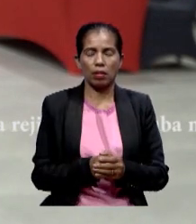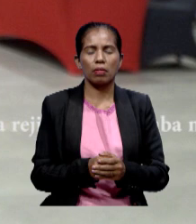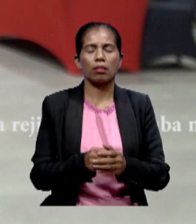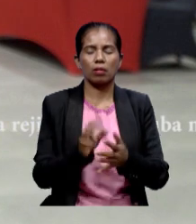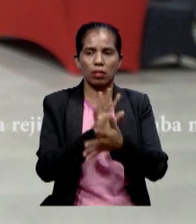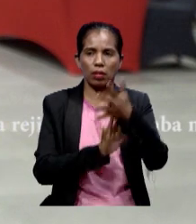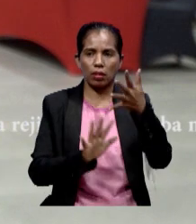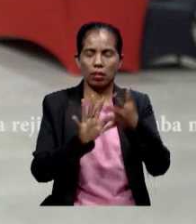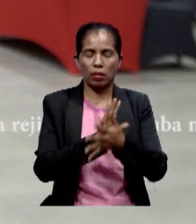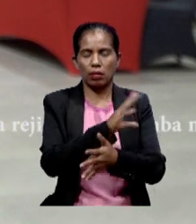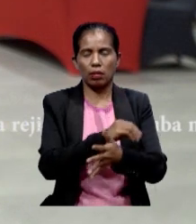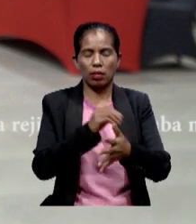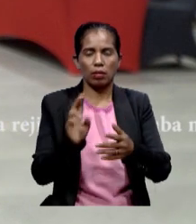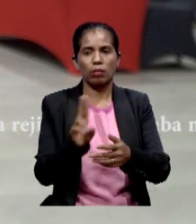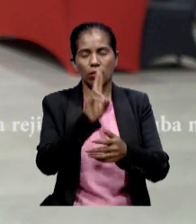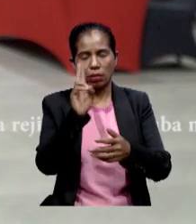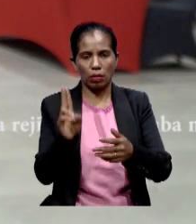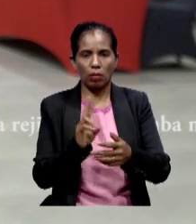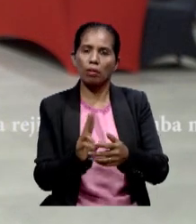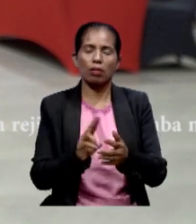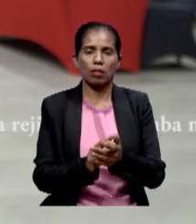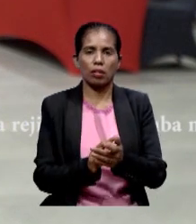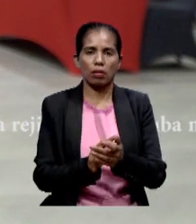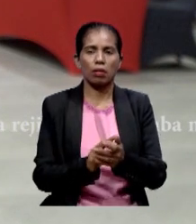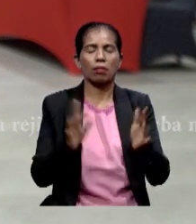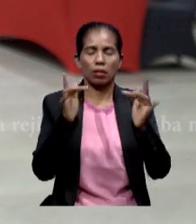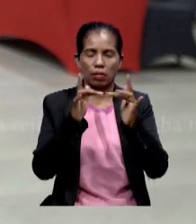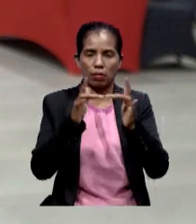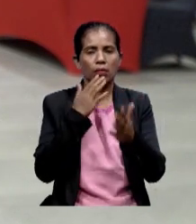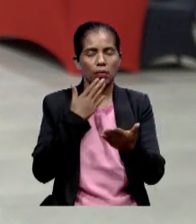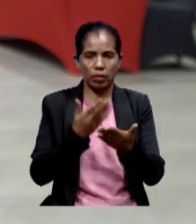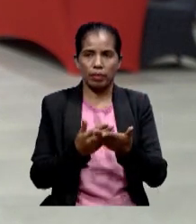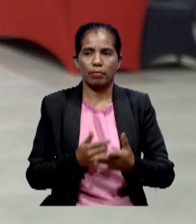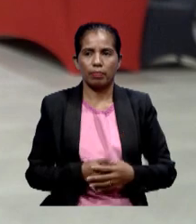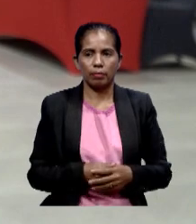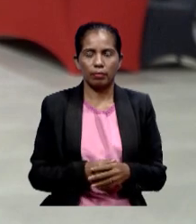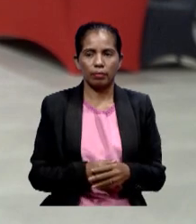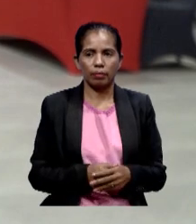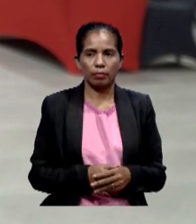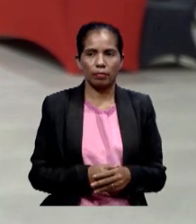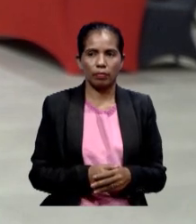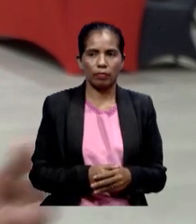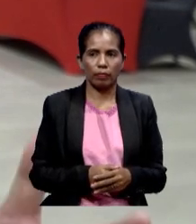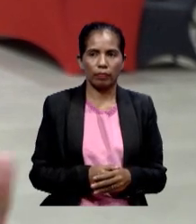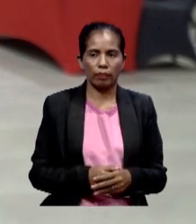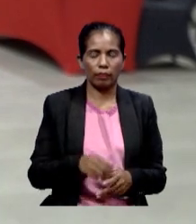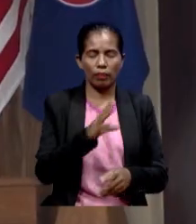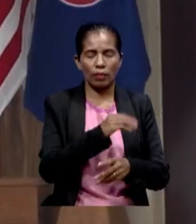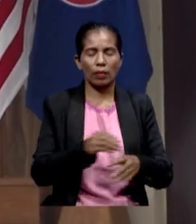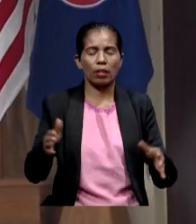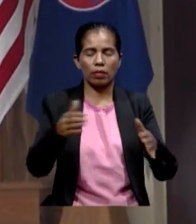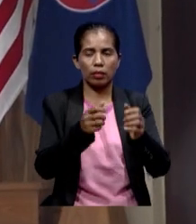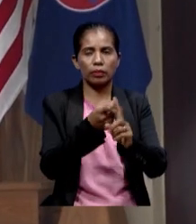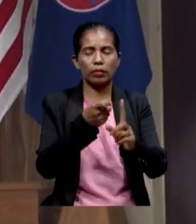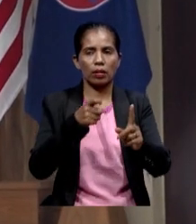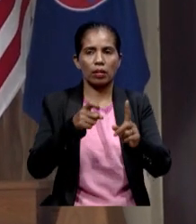the application assessment as soon as possible. Misaun halibur faktu susi delegasaun ne hahu